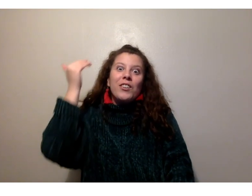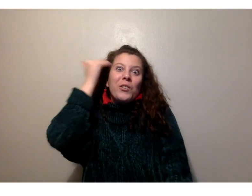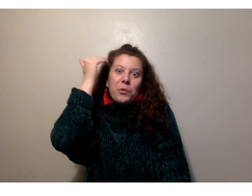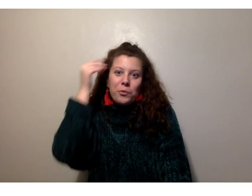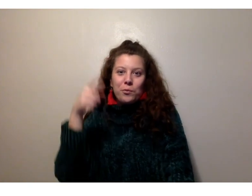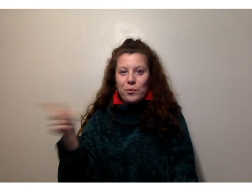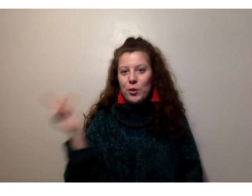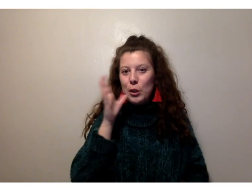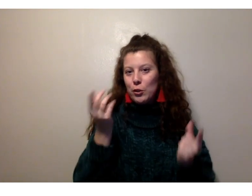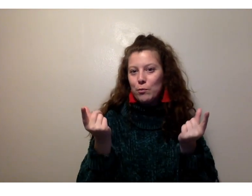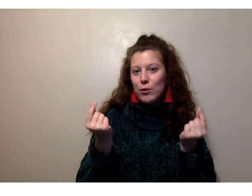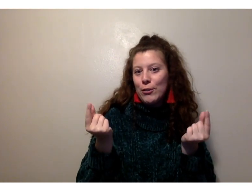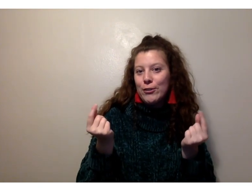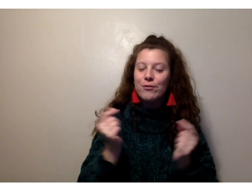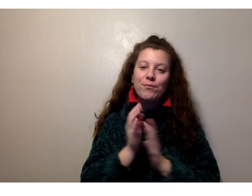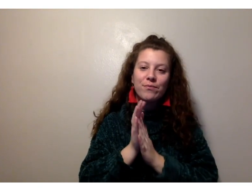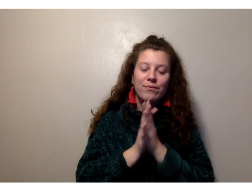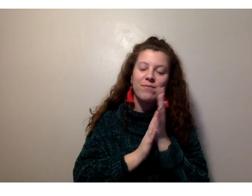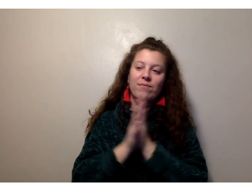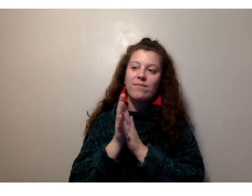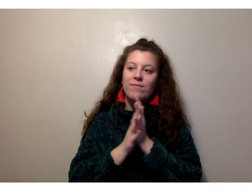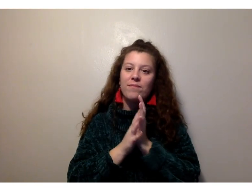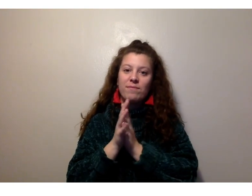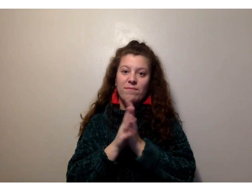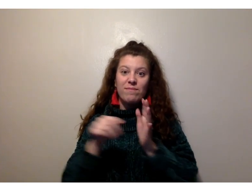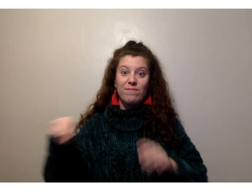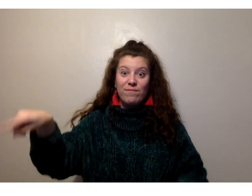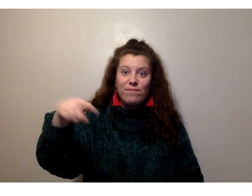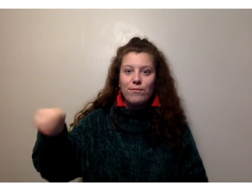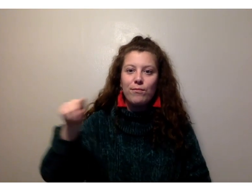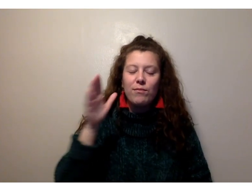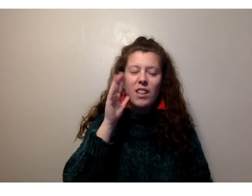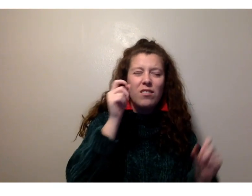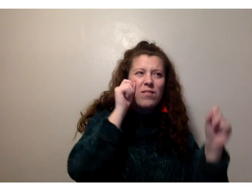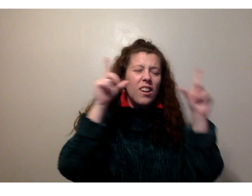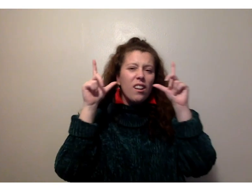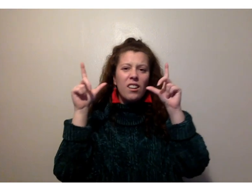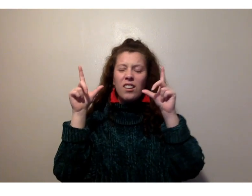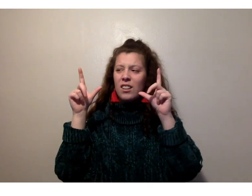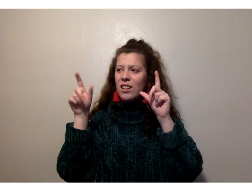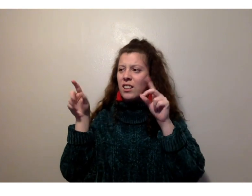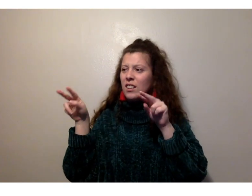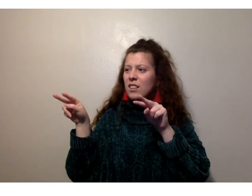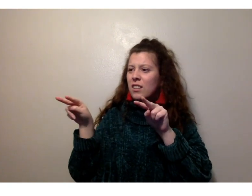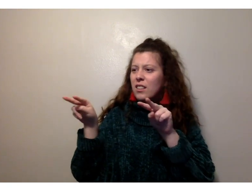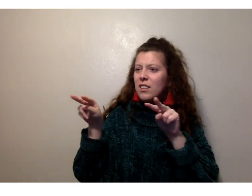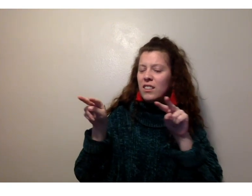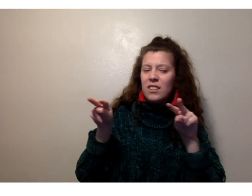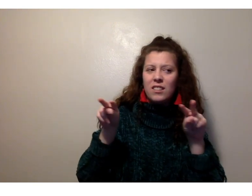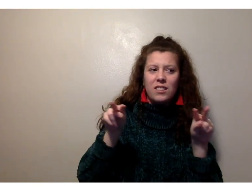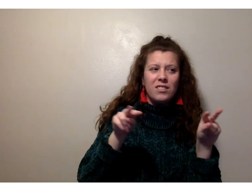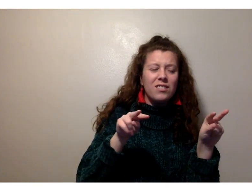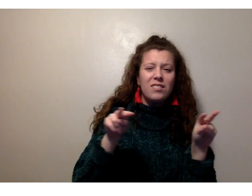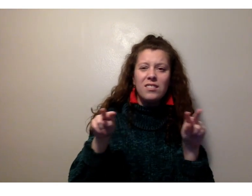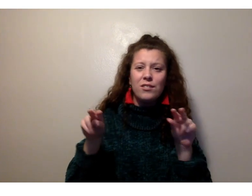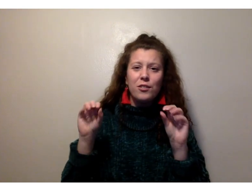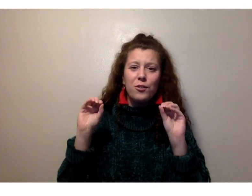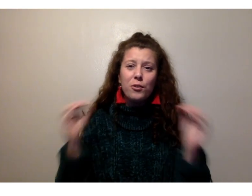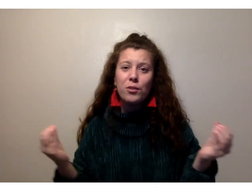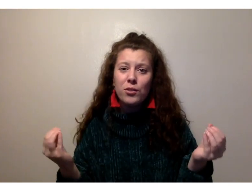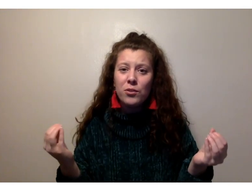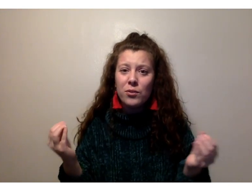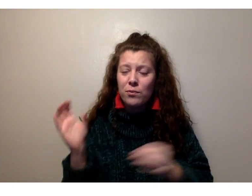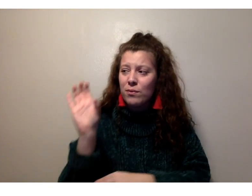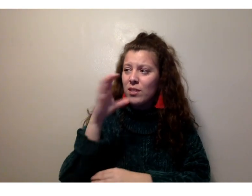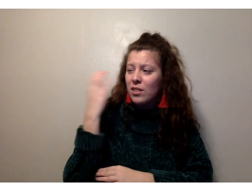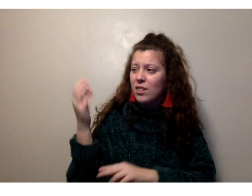just waking up, I know just what they'll do. Their mouths will hang open a minute or two. Then the Who's down in Whoville